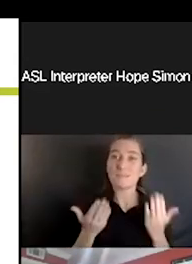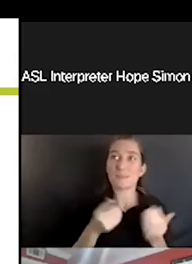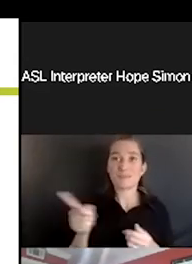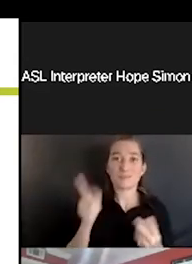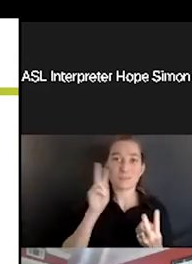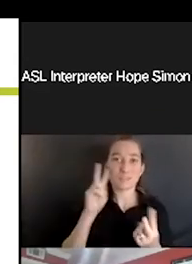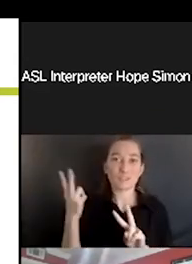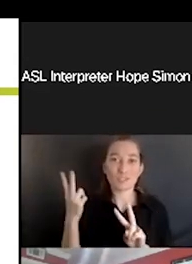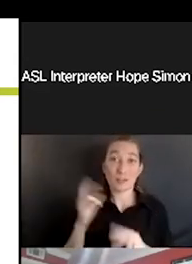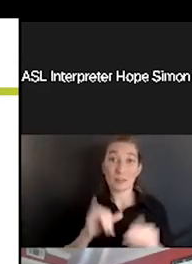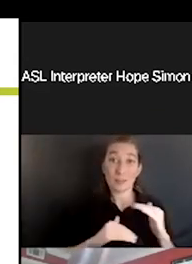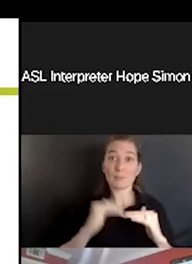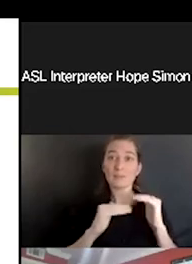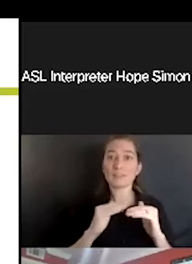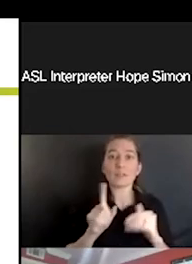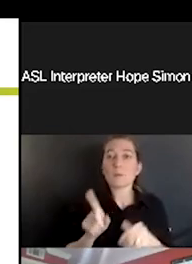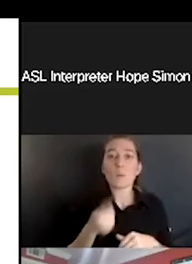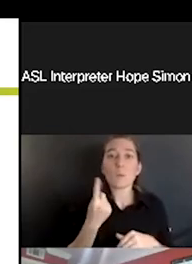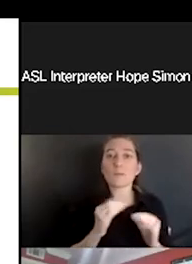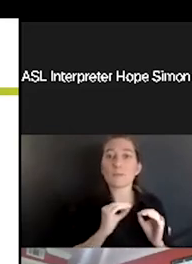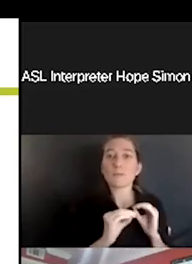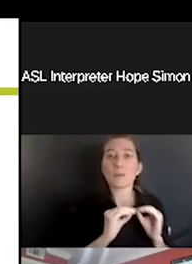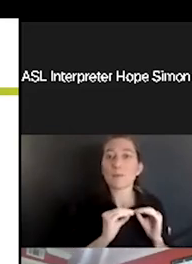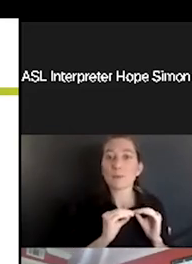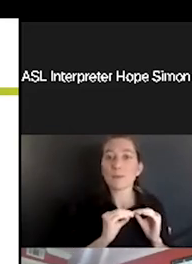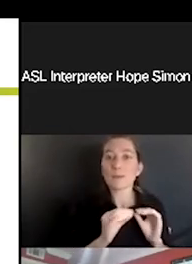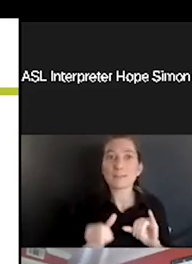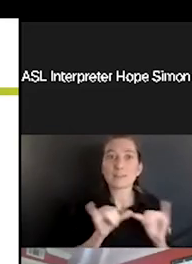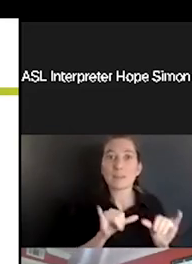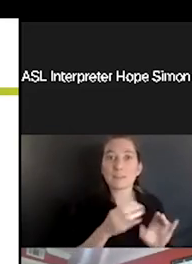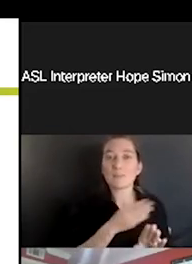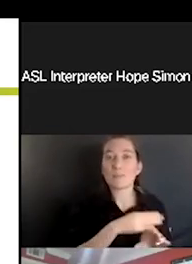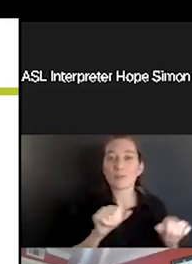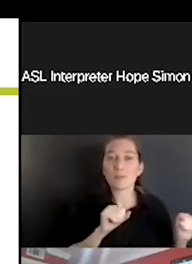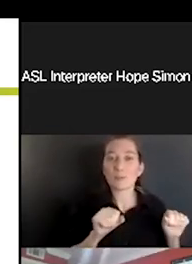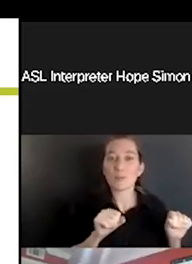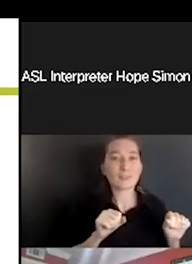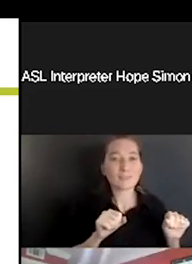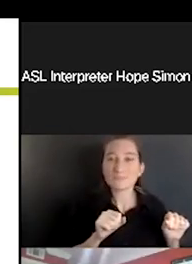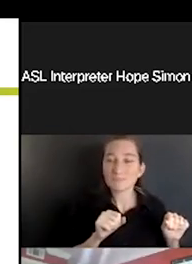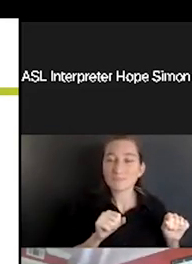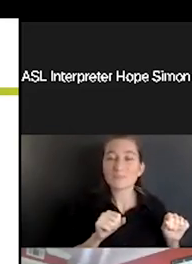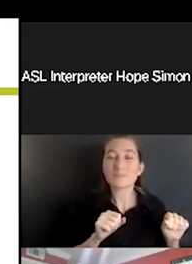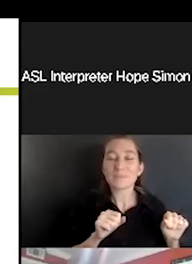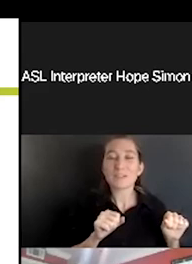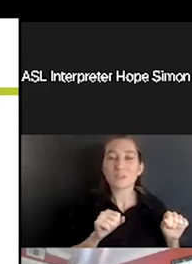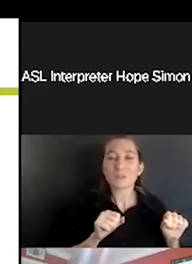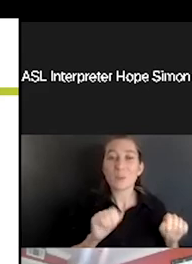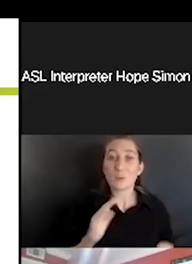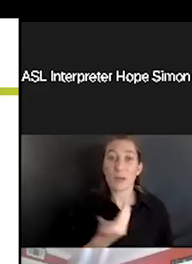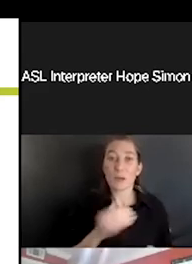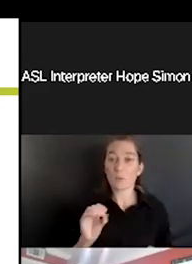it was simply repaired, which means that it could have the same damage in another earthquake. So we have to make sure that the ordinance that we're talking